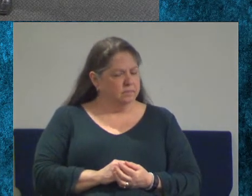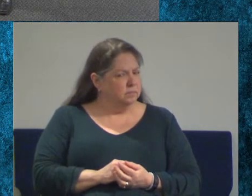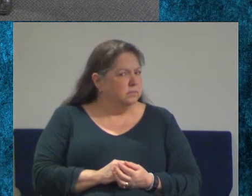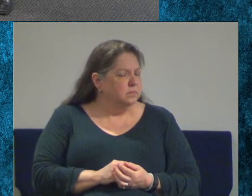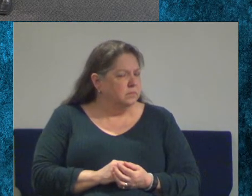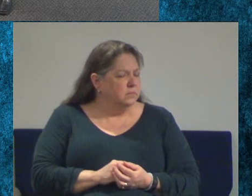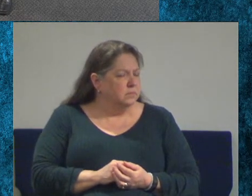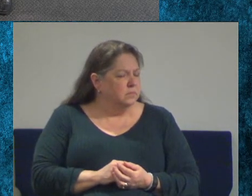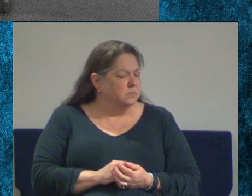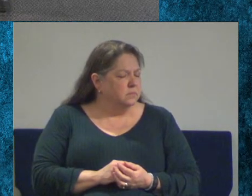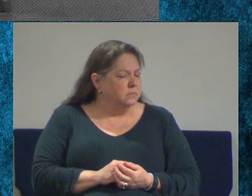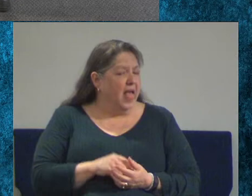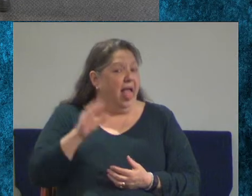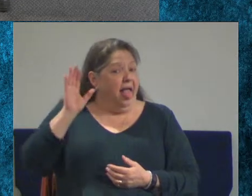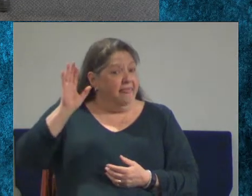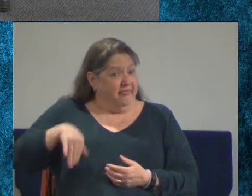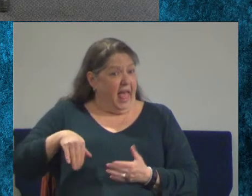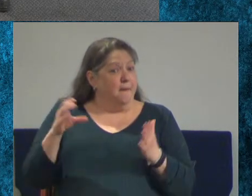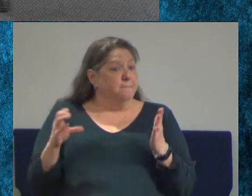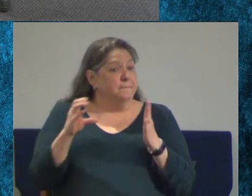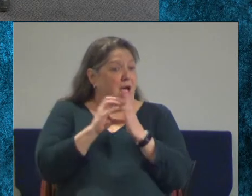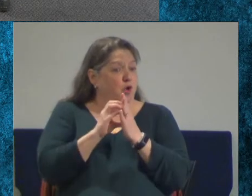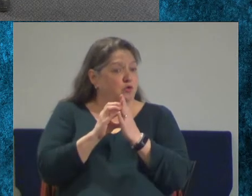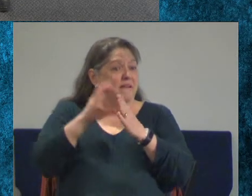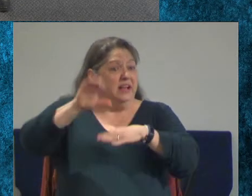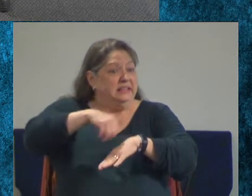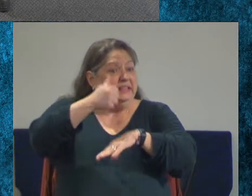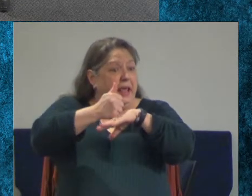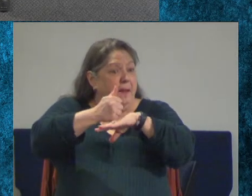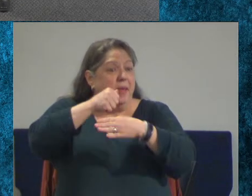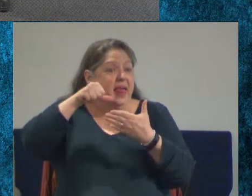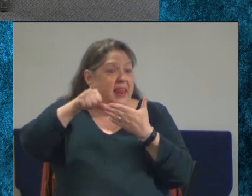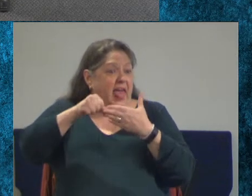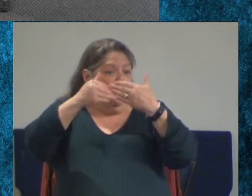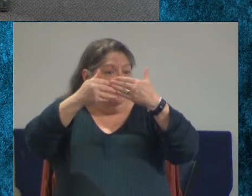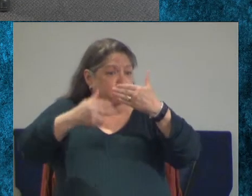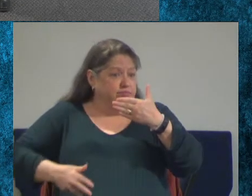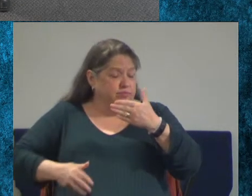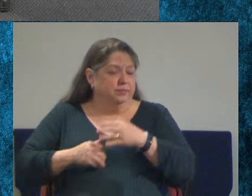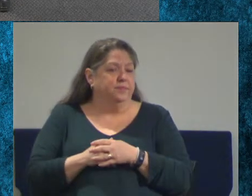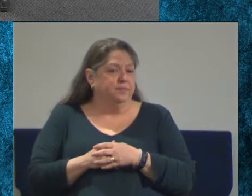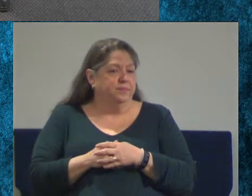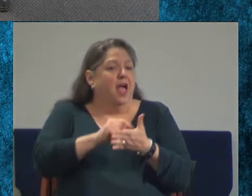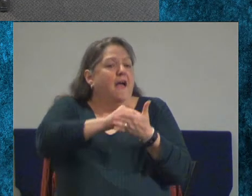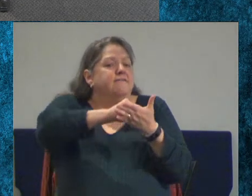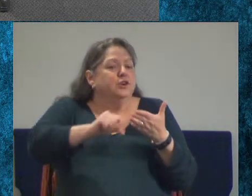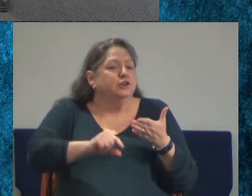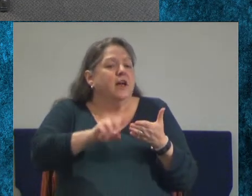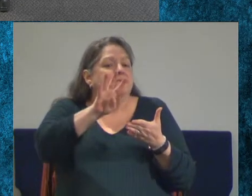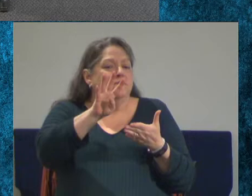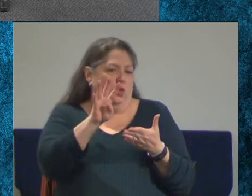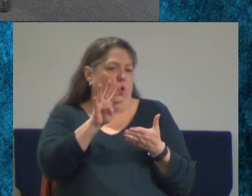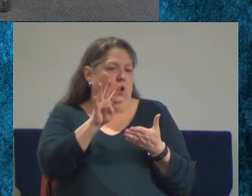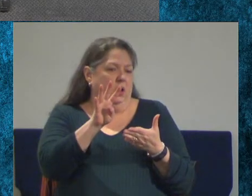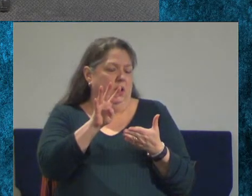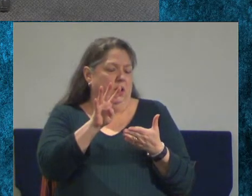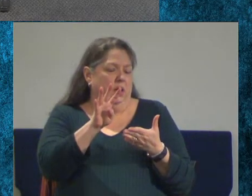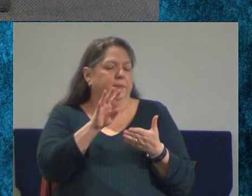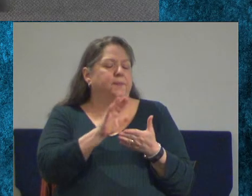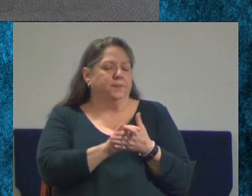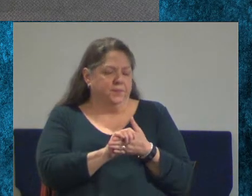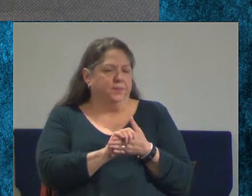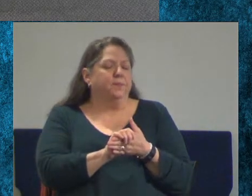this message that God has today. So in verse 4 that we just read, I want you to know that Paul, what he does